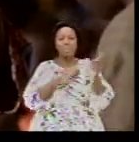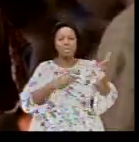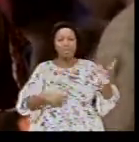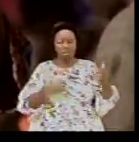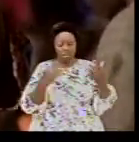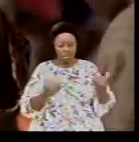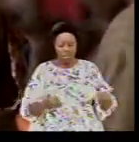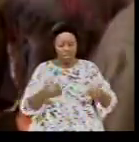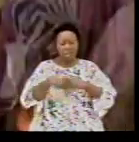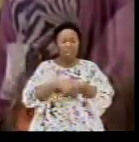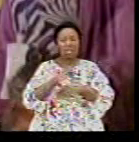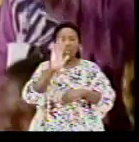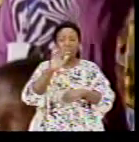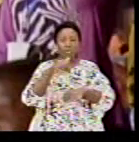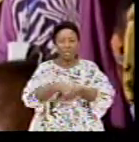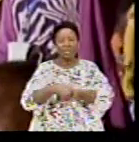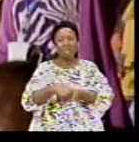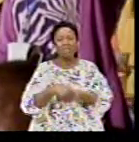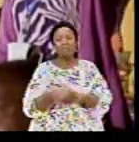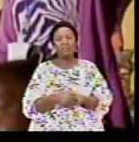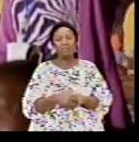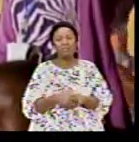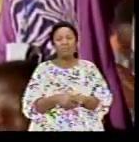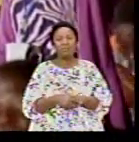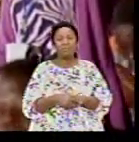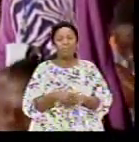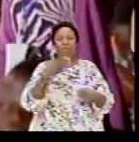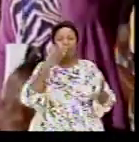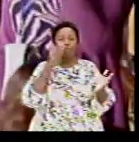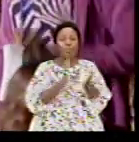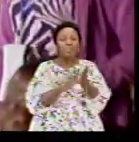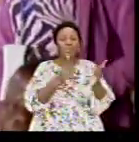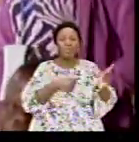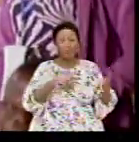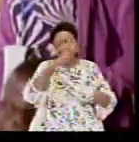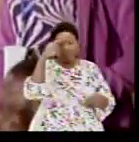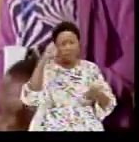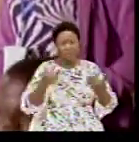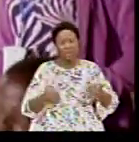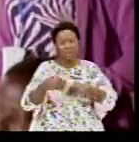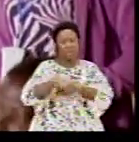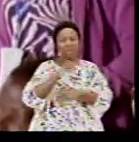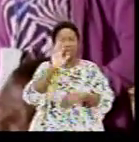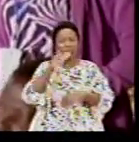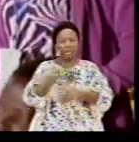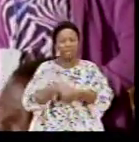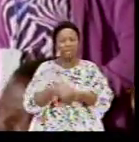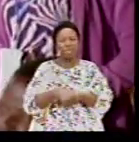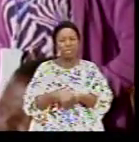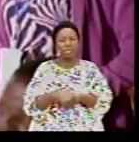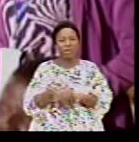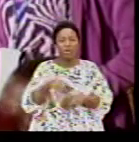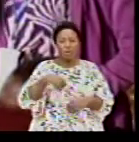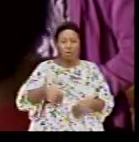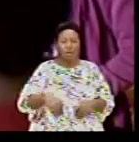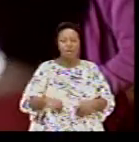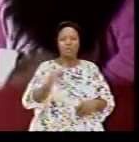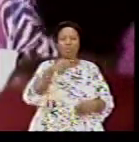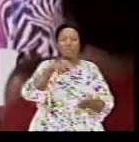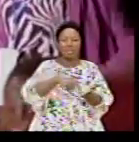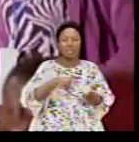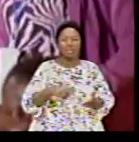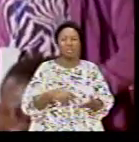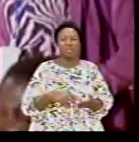is your night. I said, tonight is your night. While you're standing up, tell